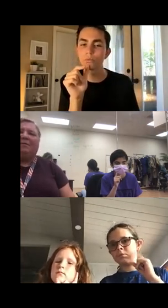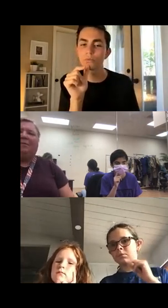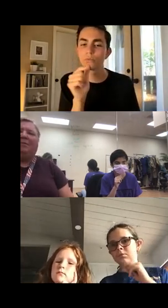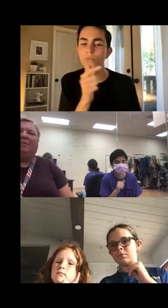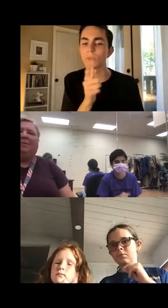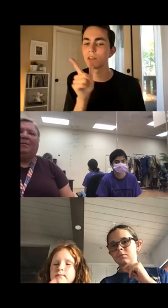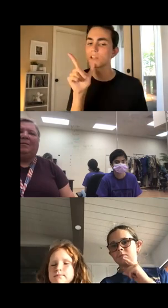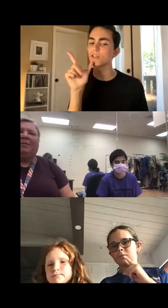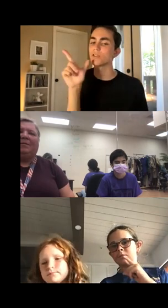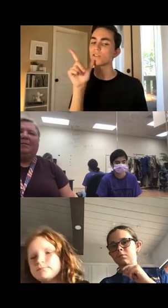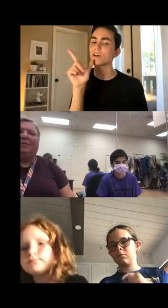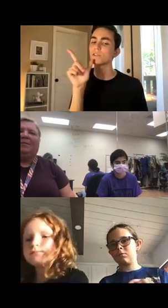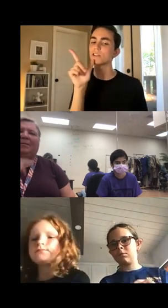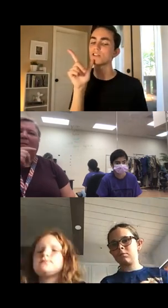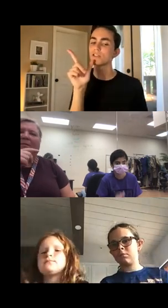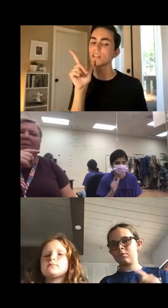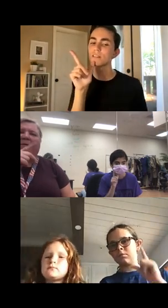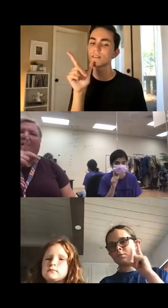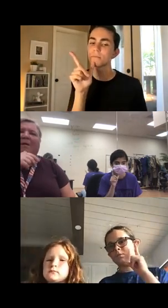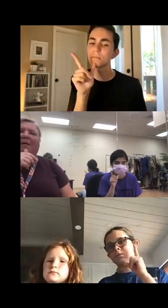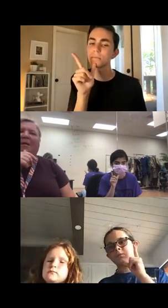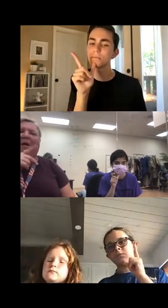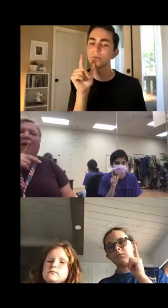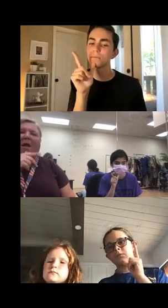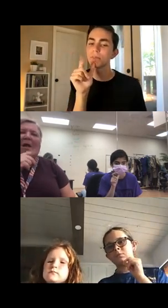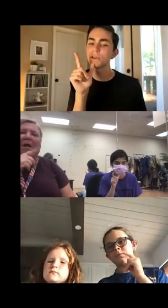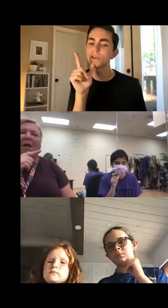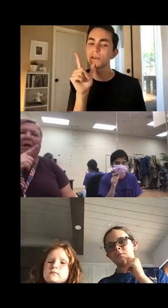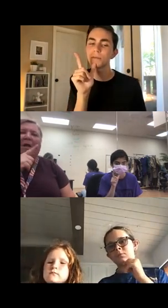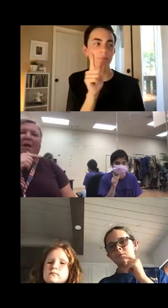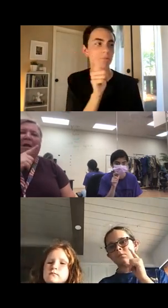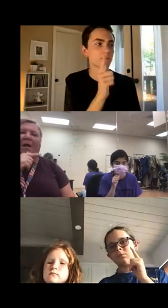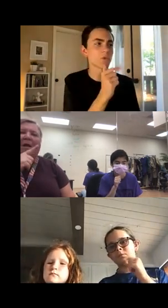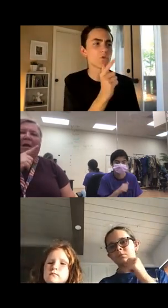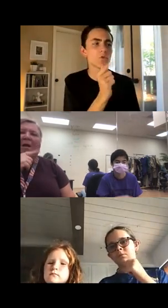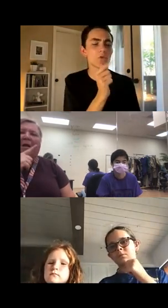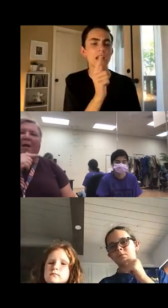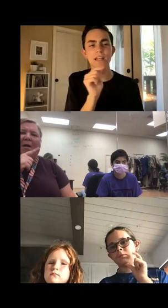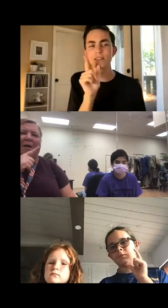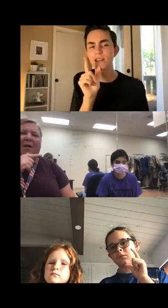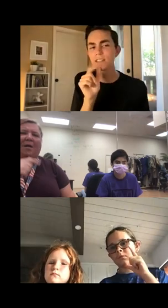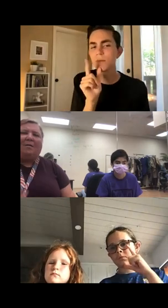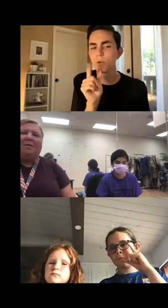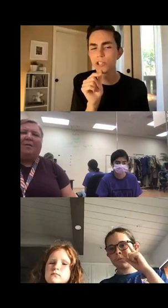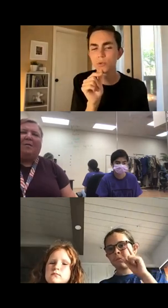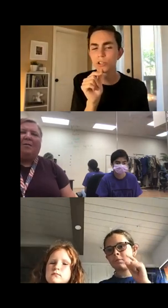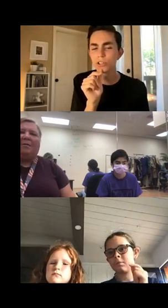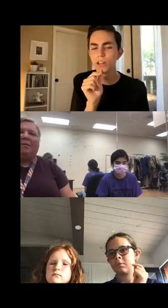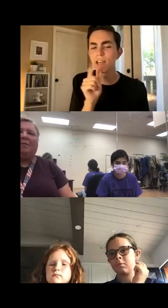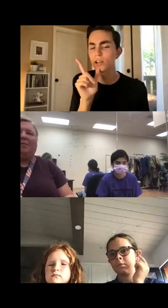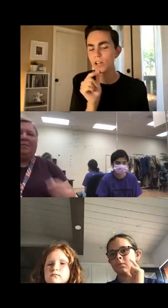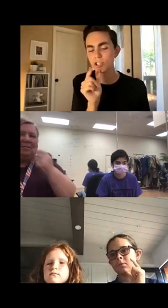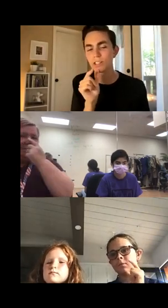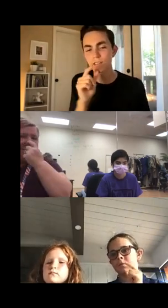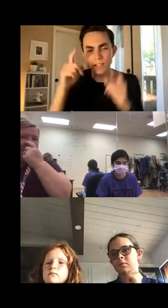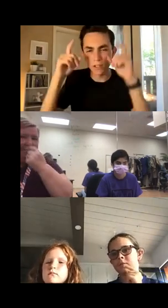And then make sure your thumb touches your chin. There you go. Who. And since that's a WH word